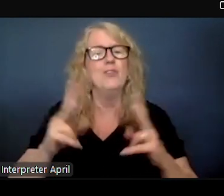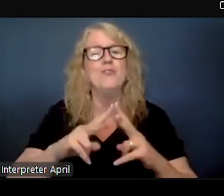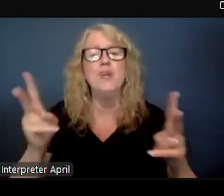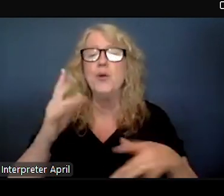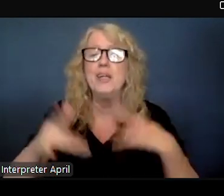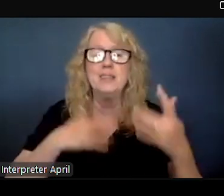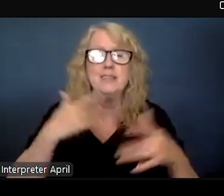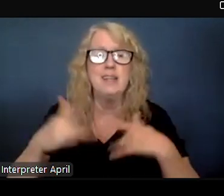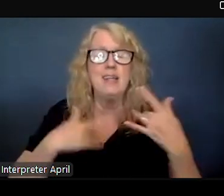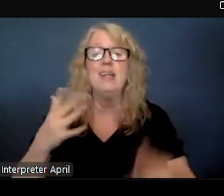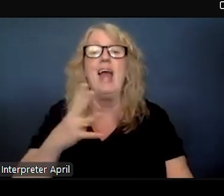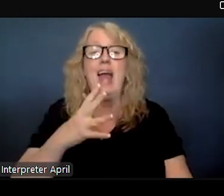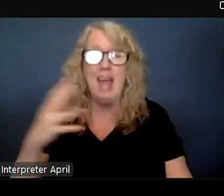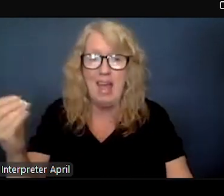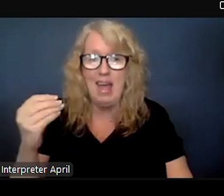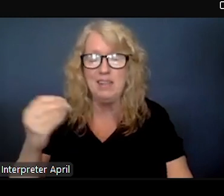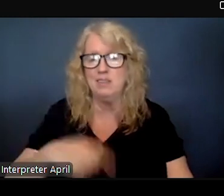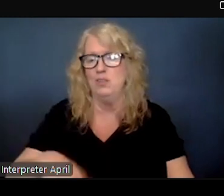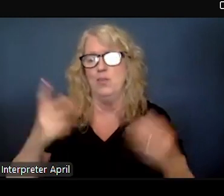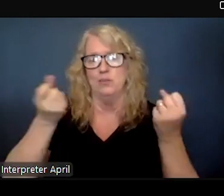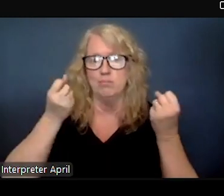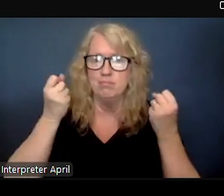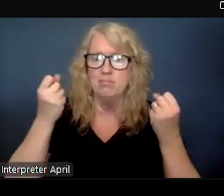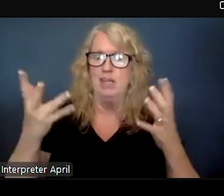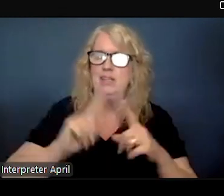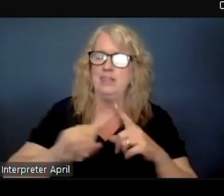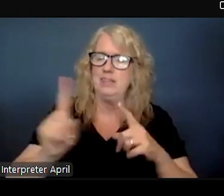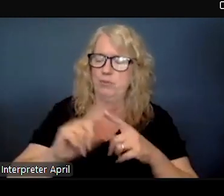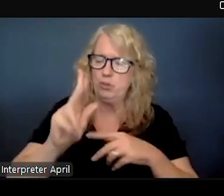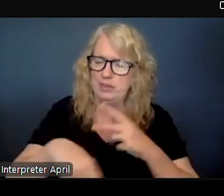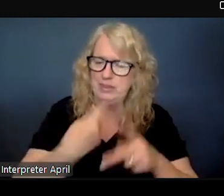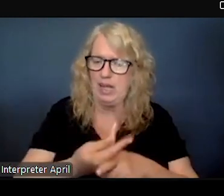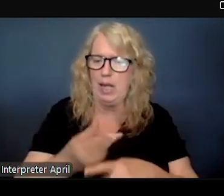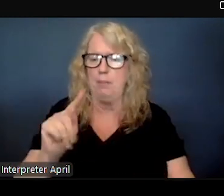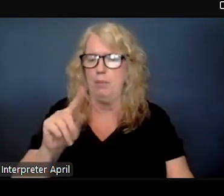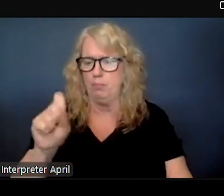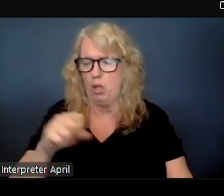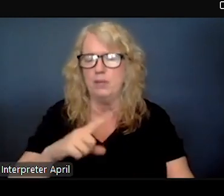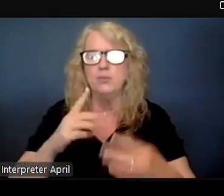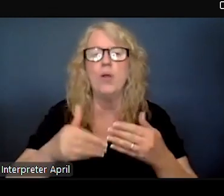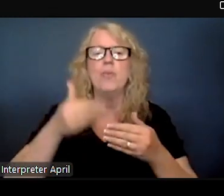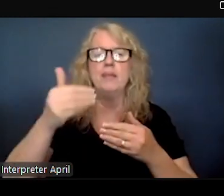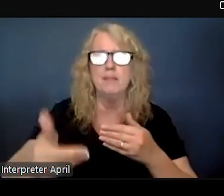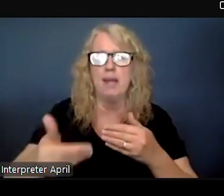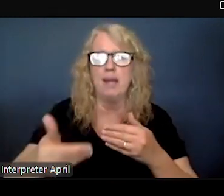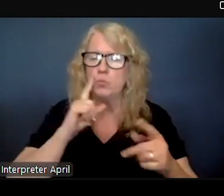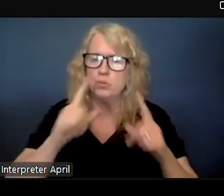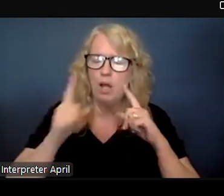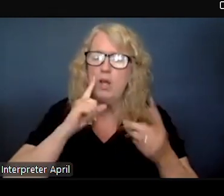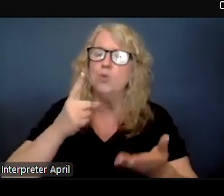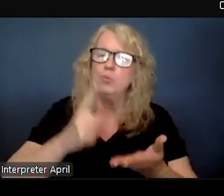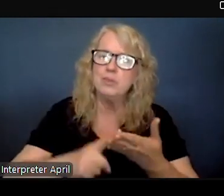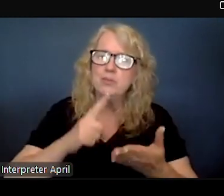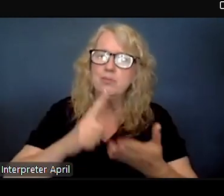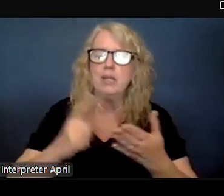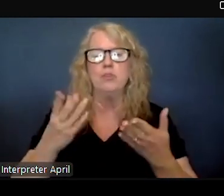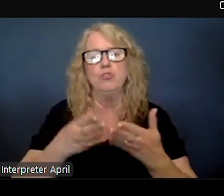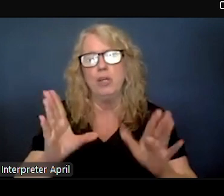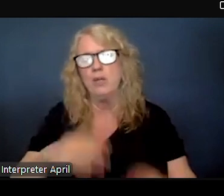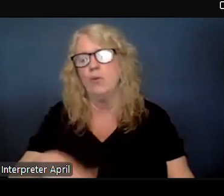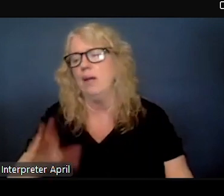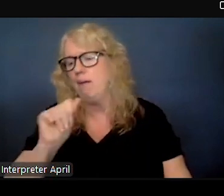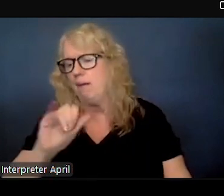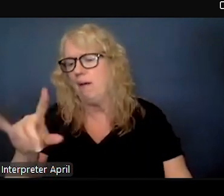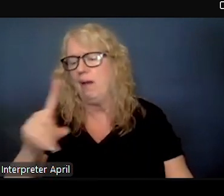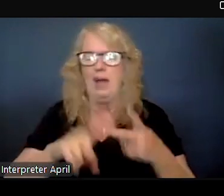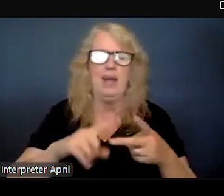exciting. And there are a lot of different types of bots that are coming out. Again, the next talk is going to discuss generative AI versus